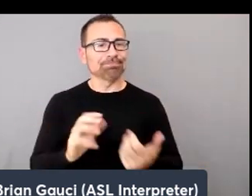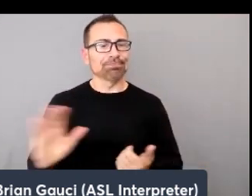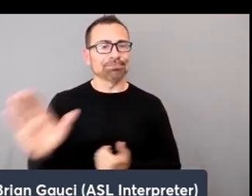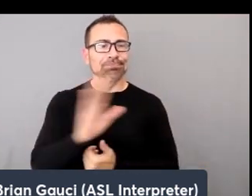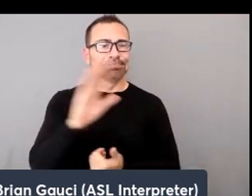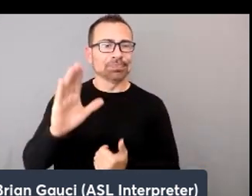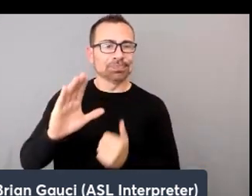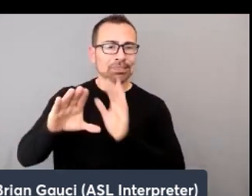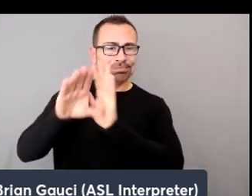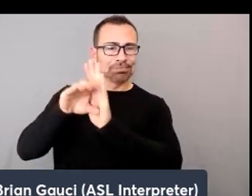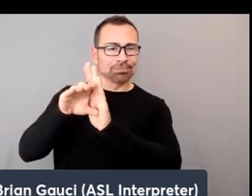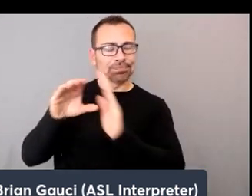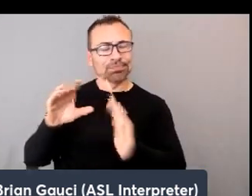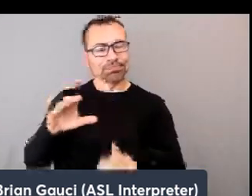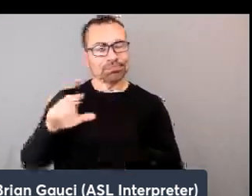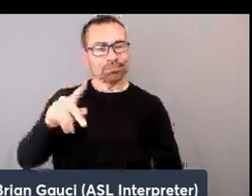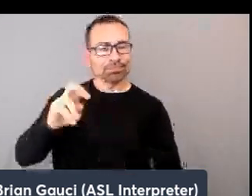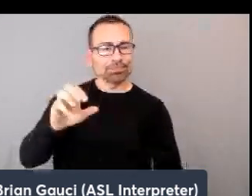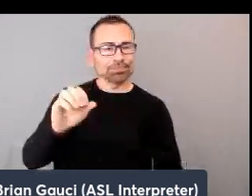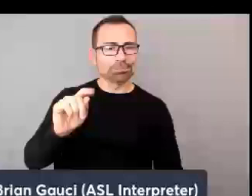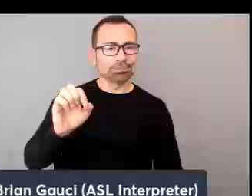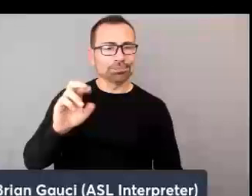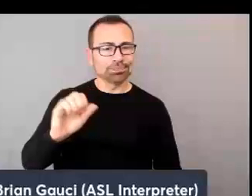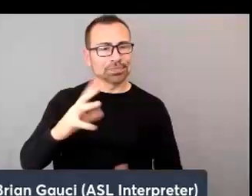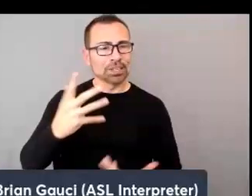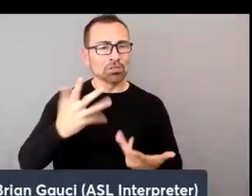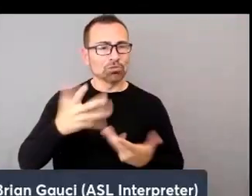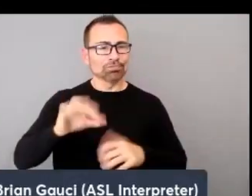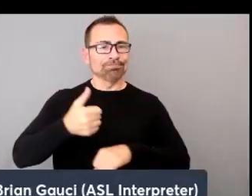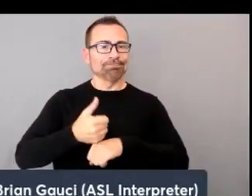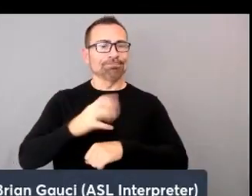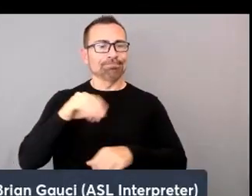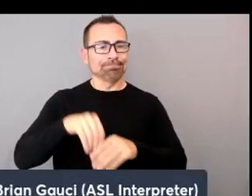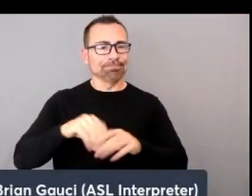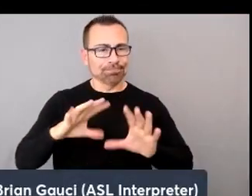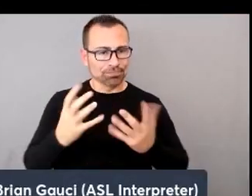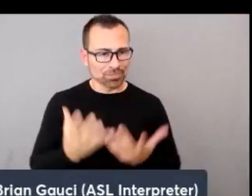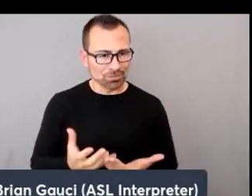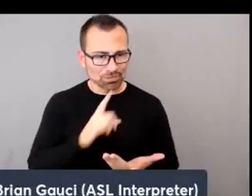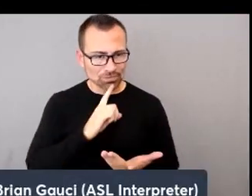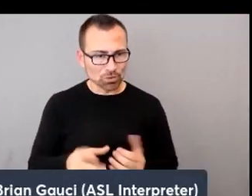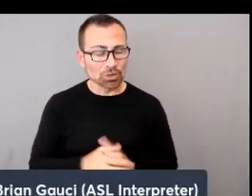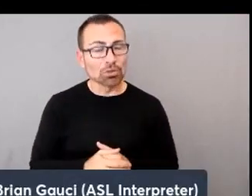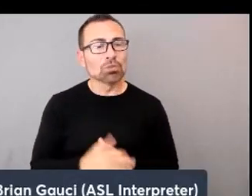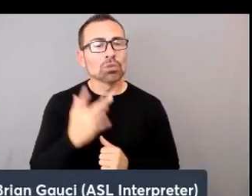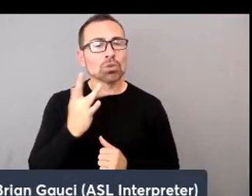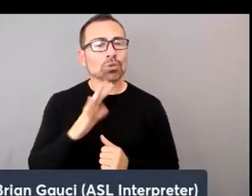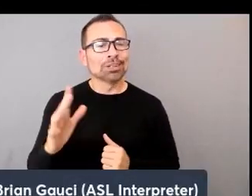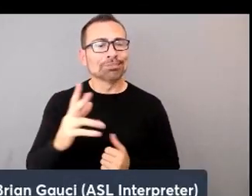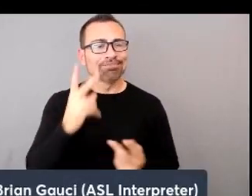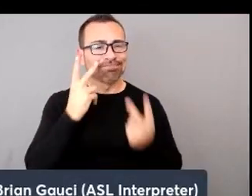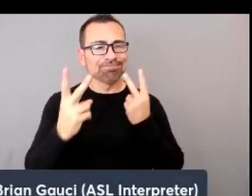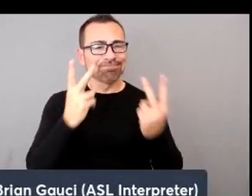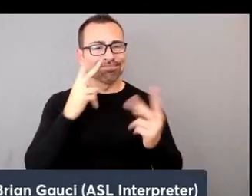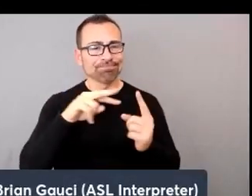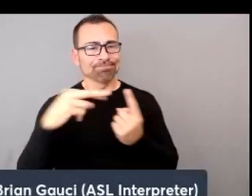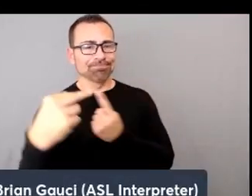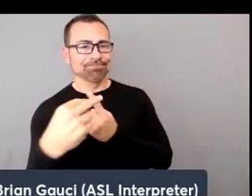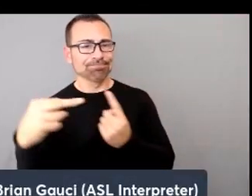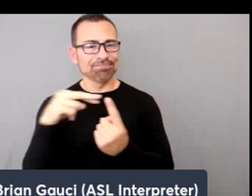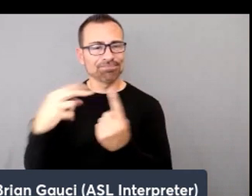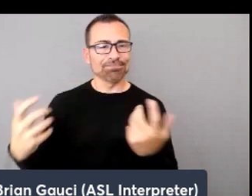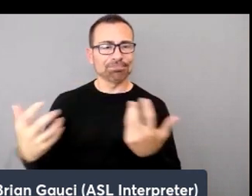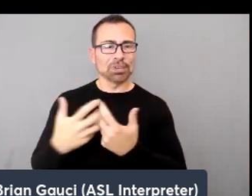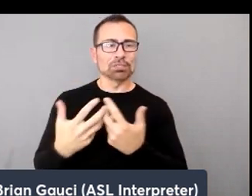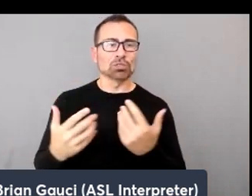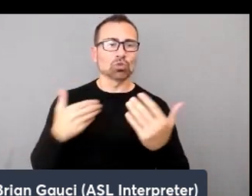camera parameters that you have in the real world so that your sensor is more true to reality. Lastly,